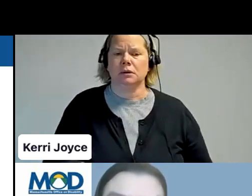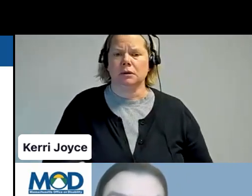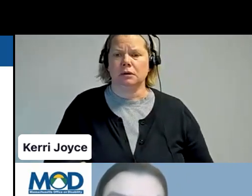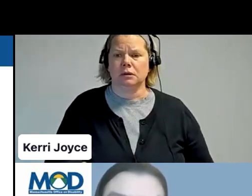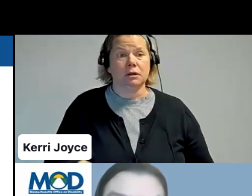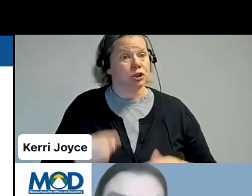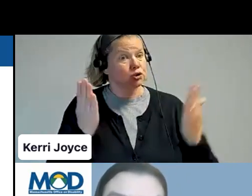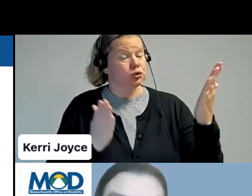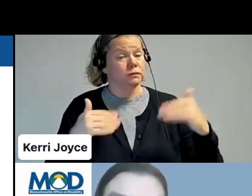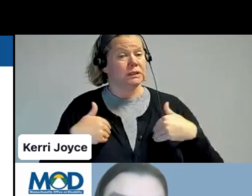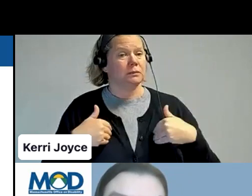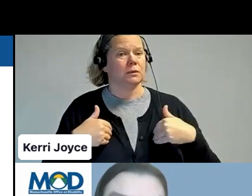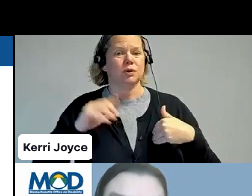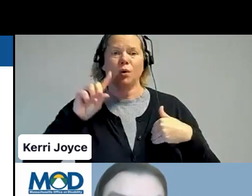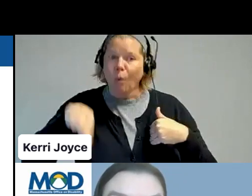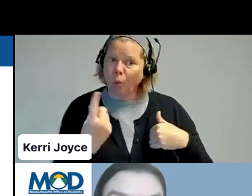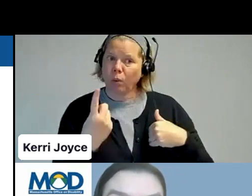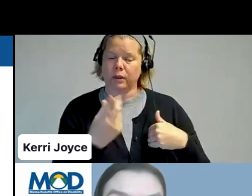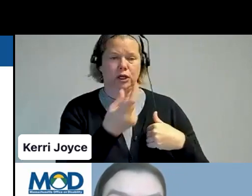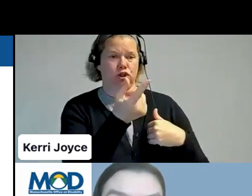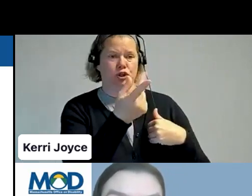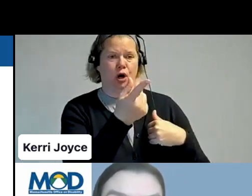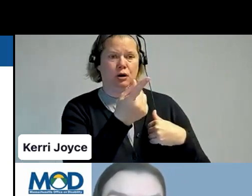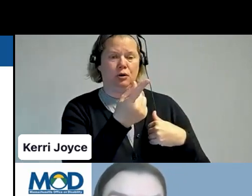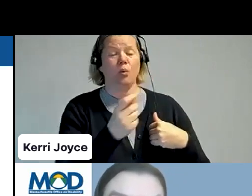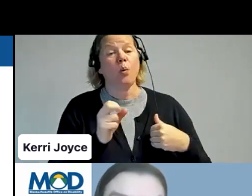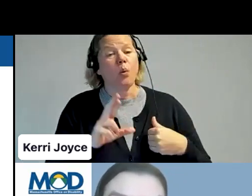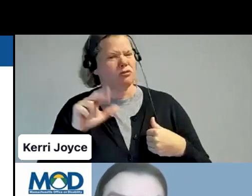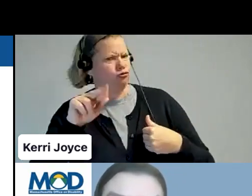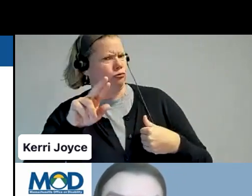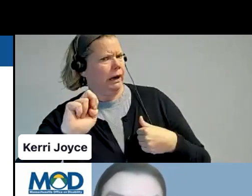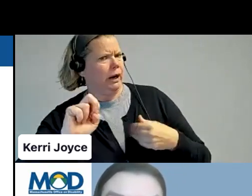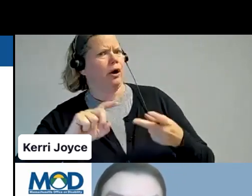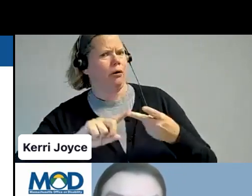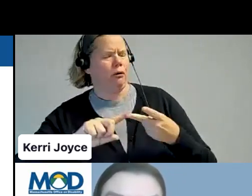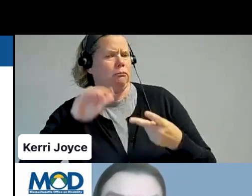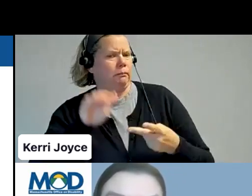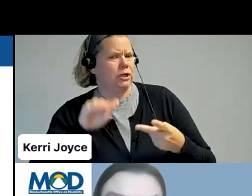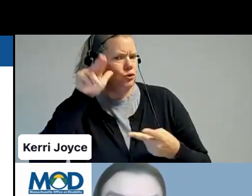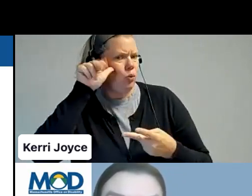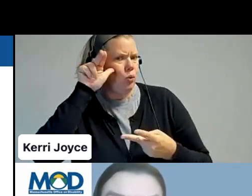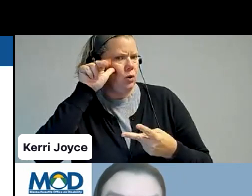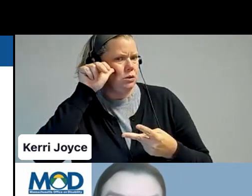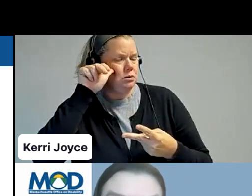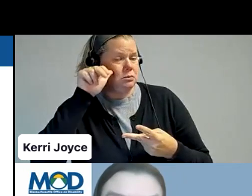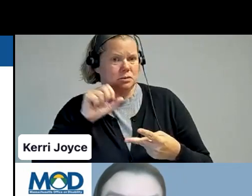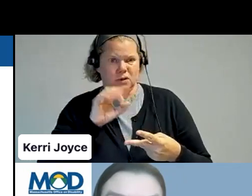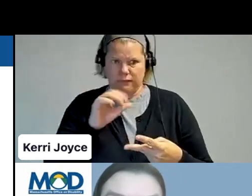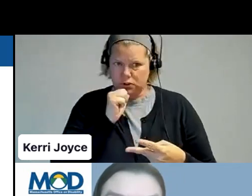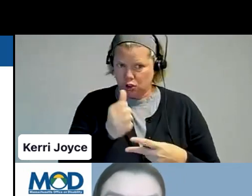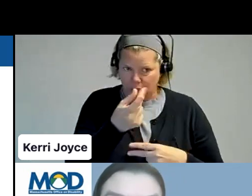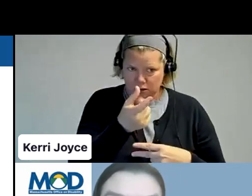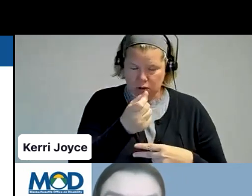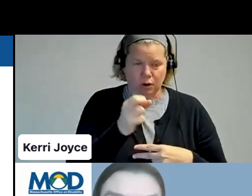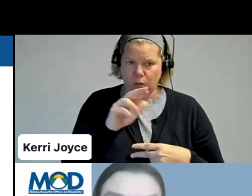animals can only be a dog or in rare cases a miniature horse. So if it isn't that type of